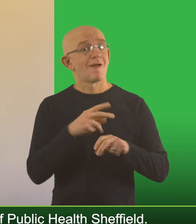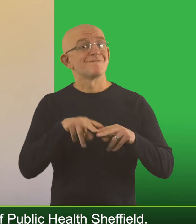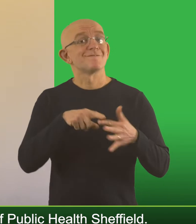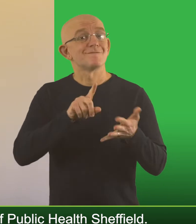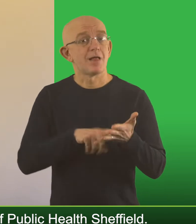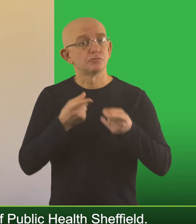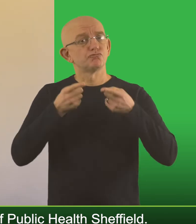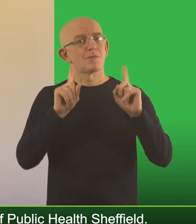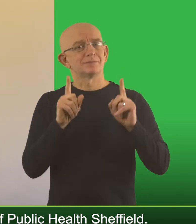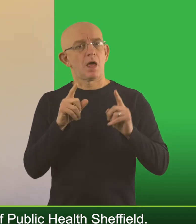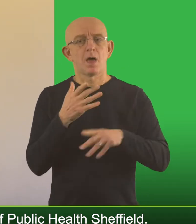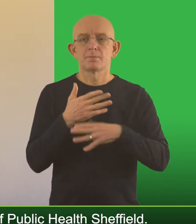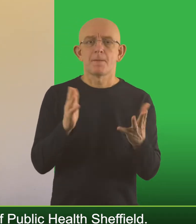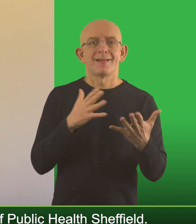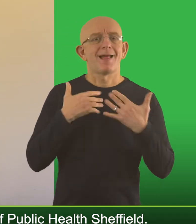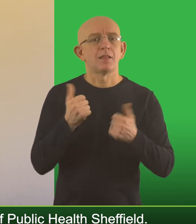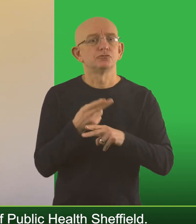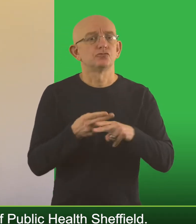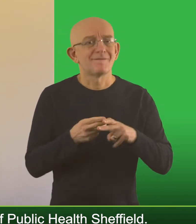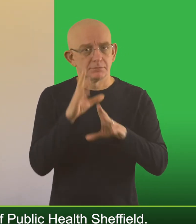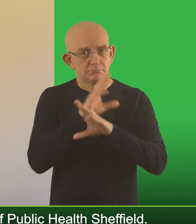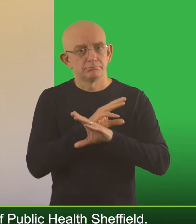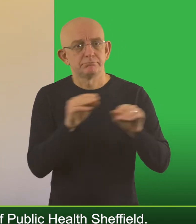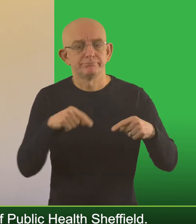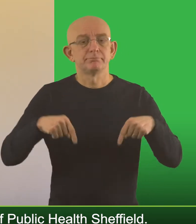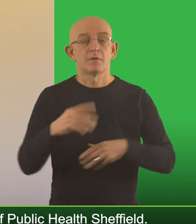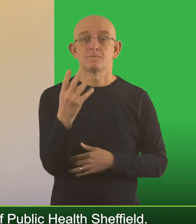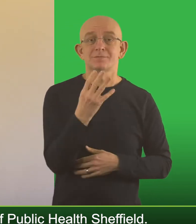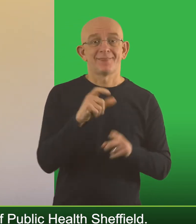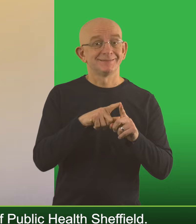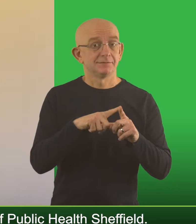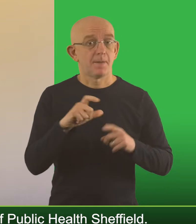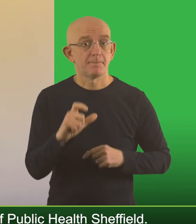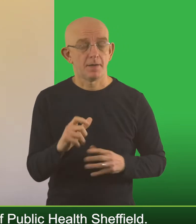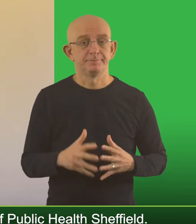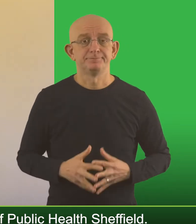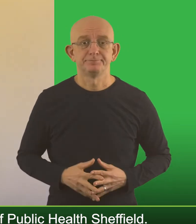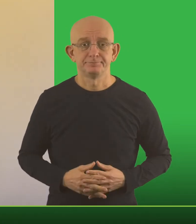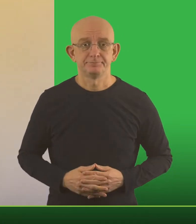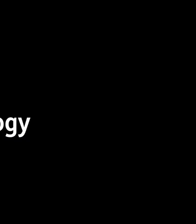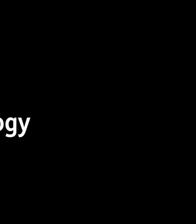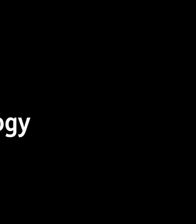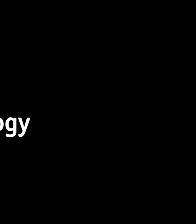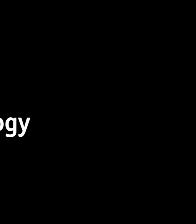Hi, my name is Greg Fell, I'm Director of Public Health at Sheffield. This is a situation report and epidemiology of the 14th of